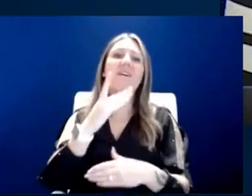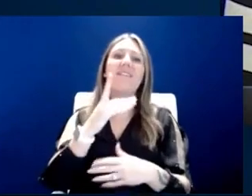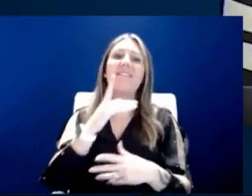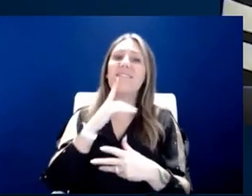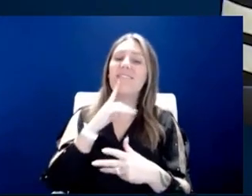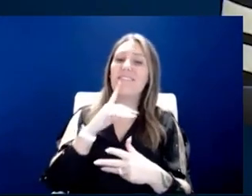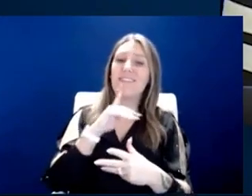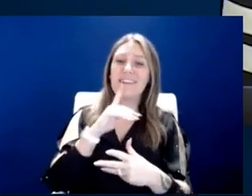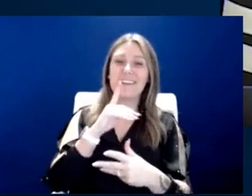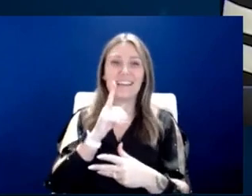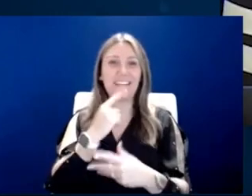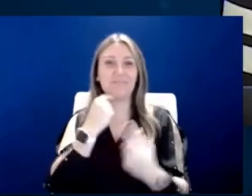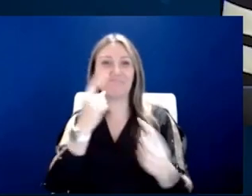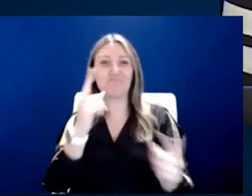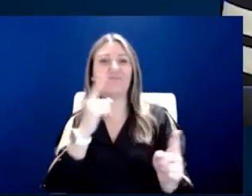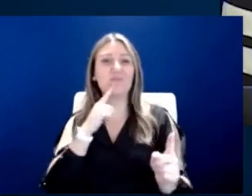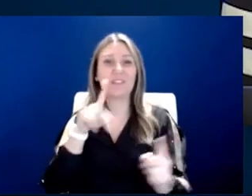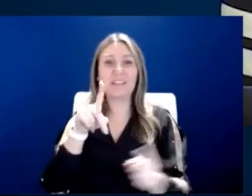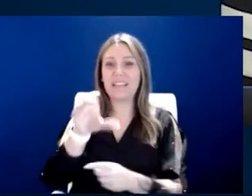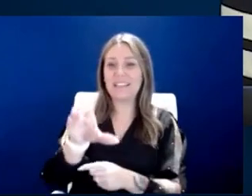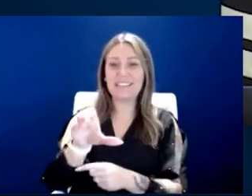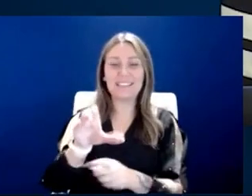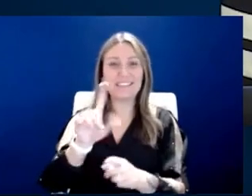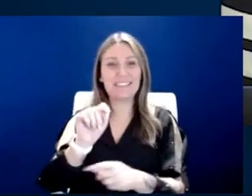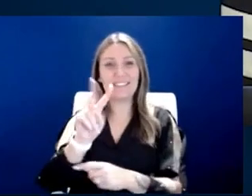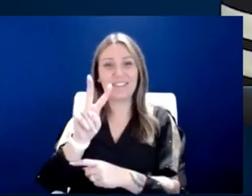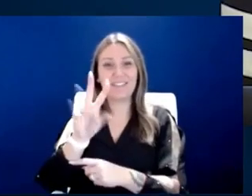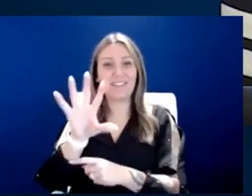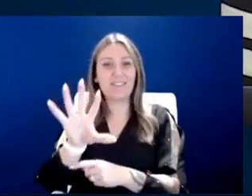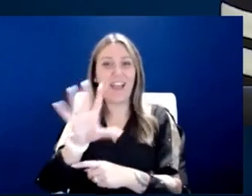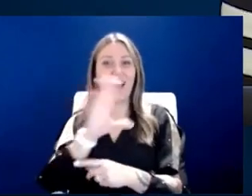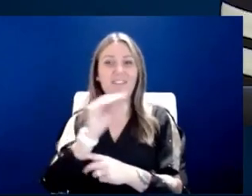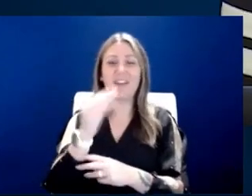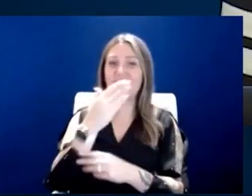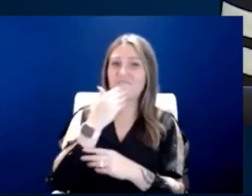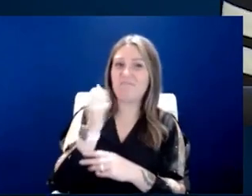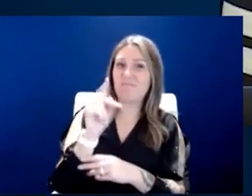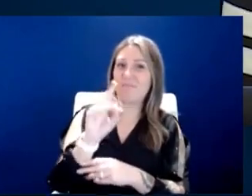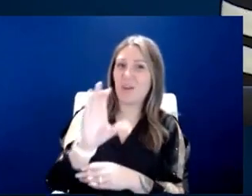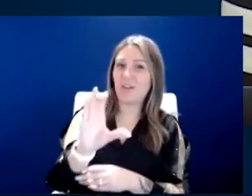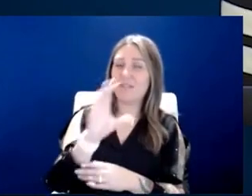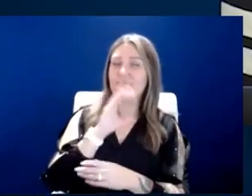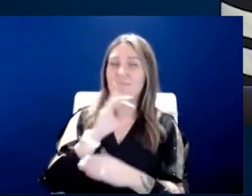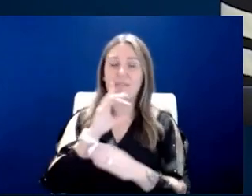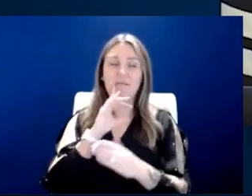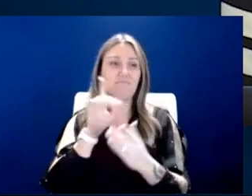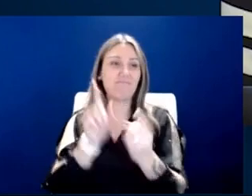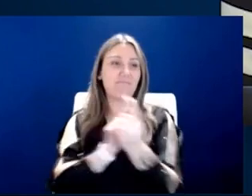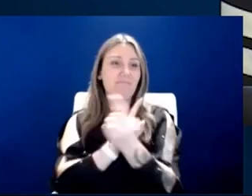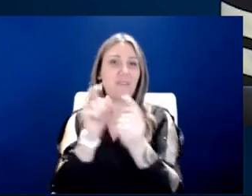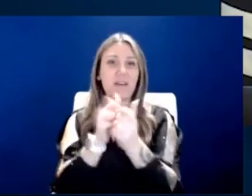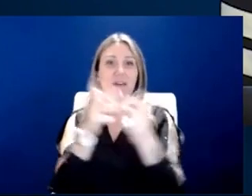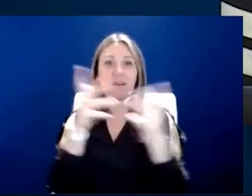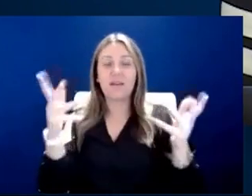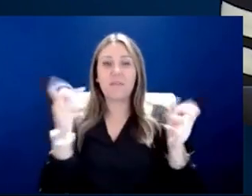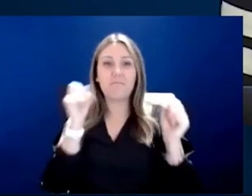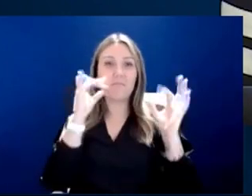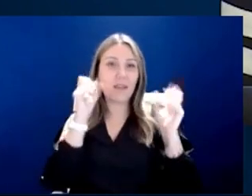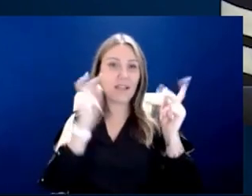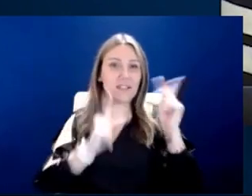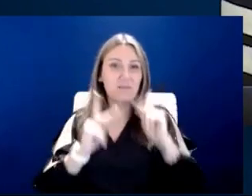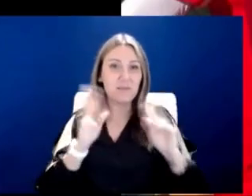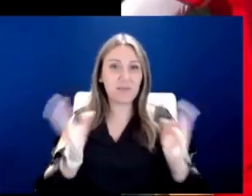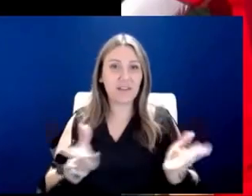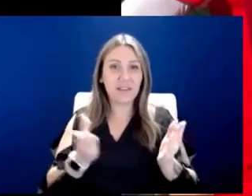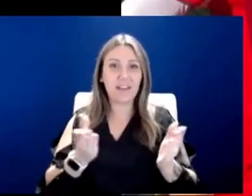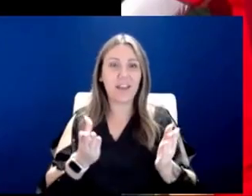Better Kansas City, which was delightful. Met so many amazing people here in the community. My son and my husband and I are just in love